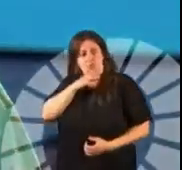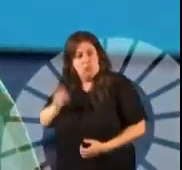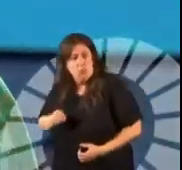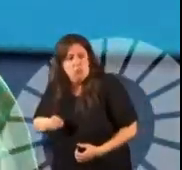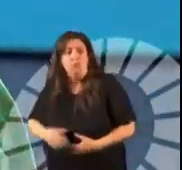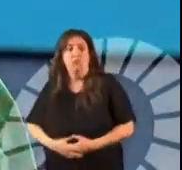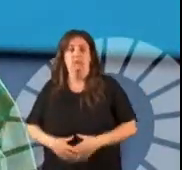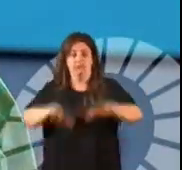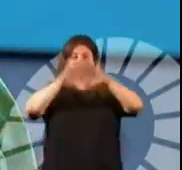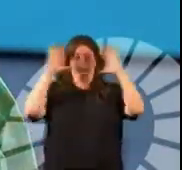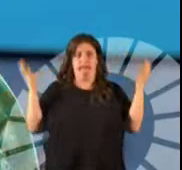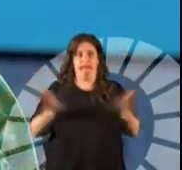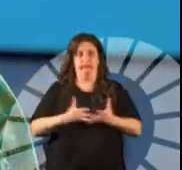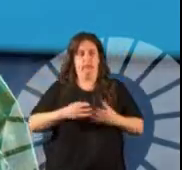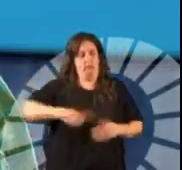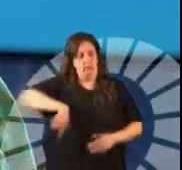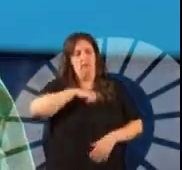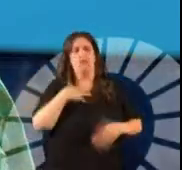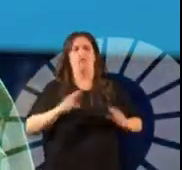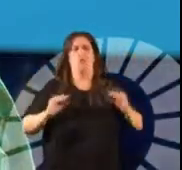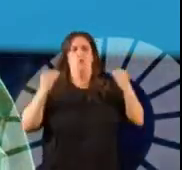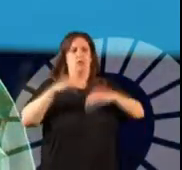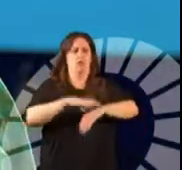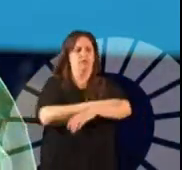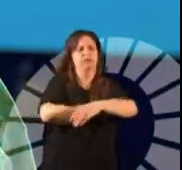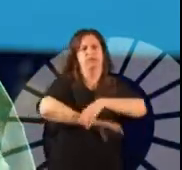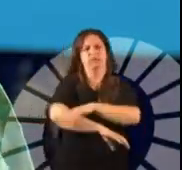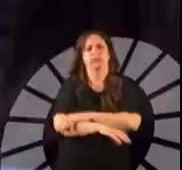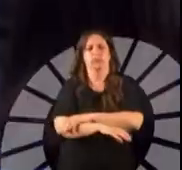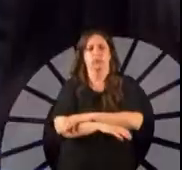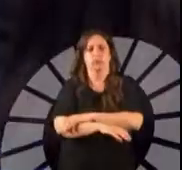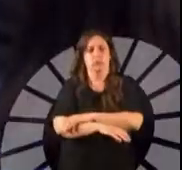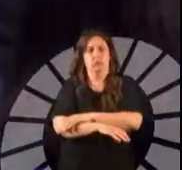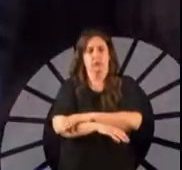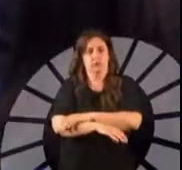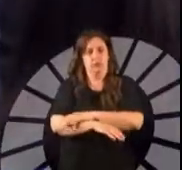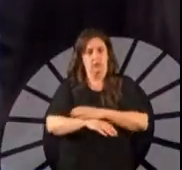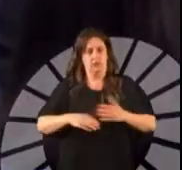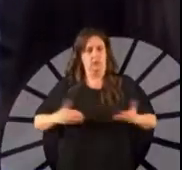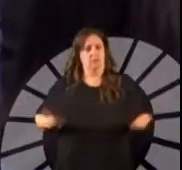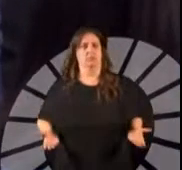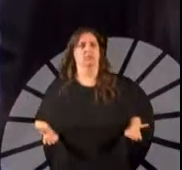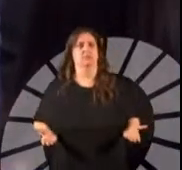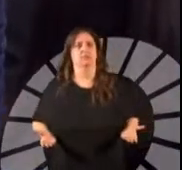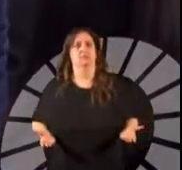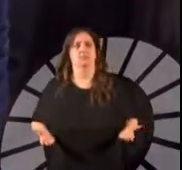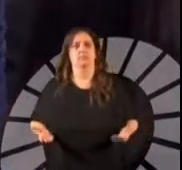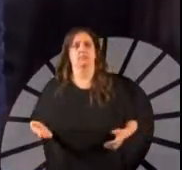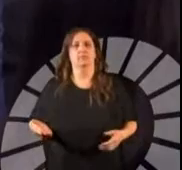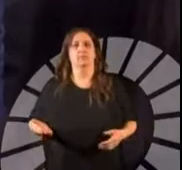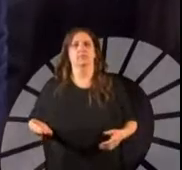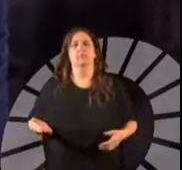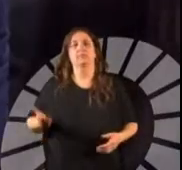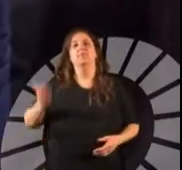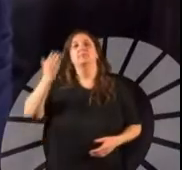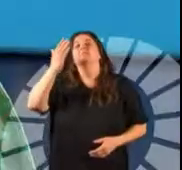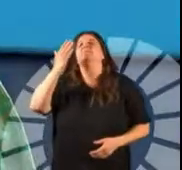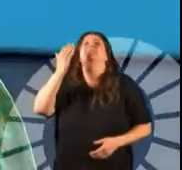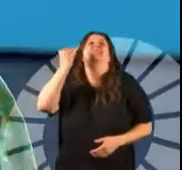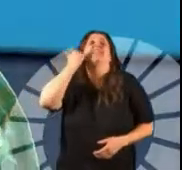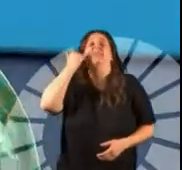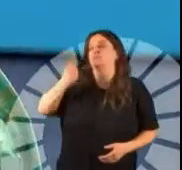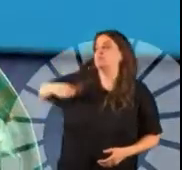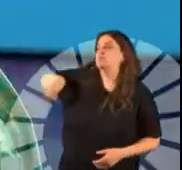lives of young people, we would have lost it all together. We thank you for